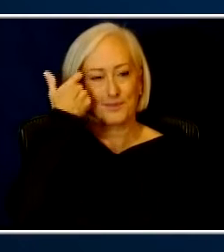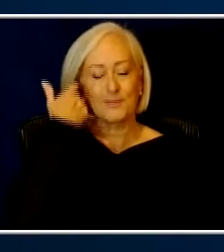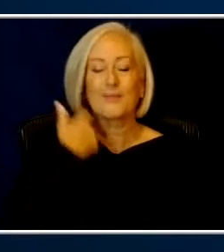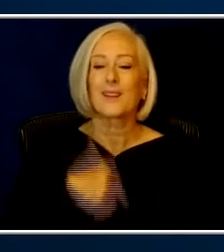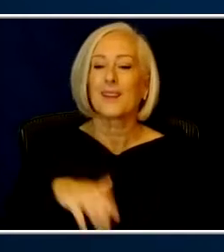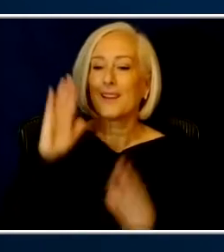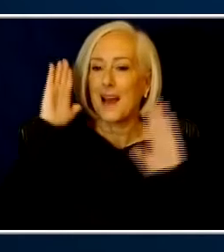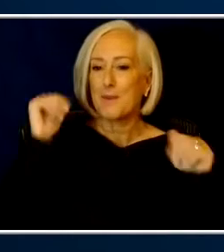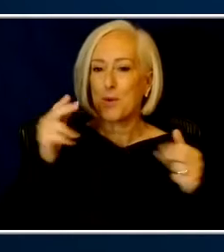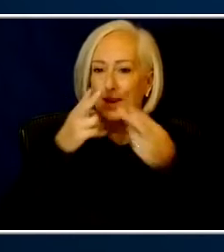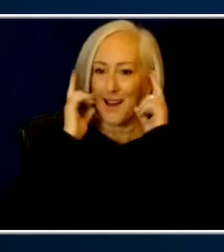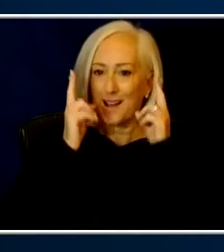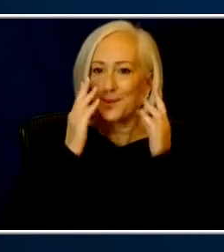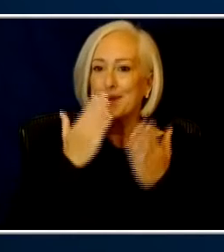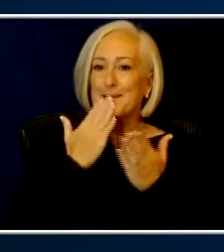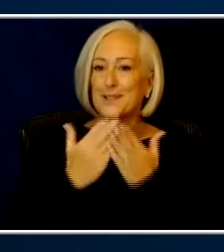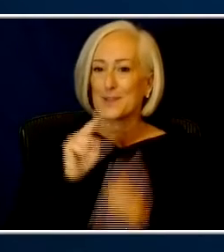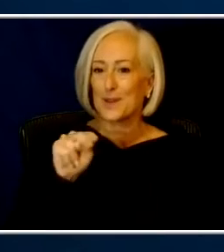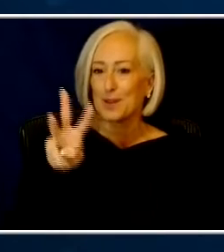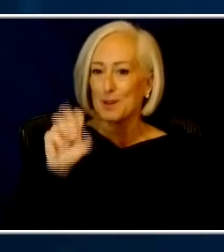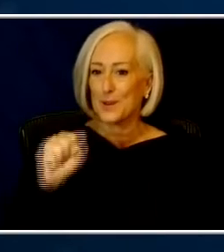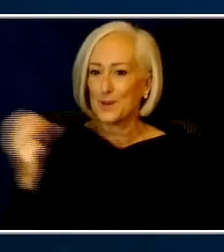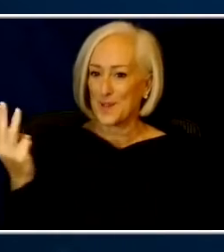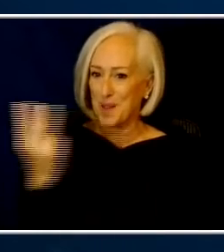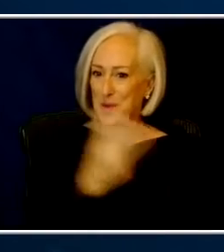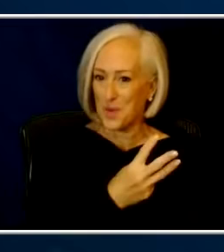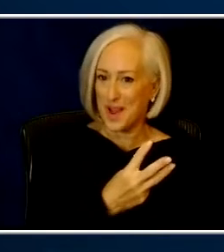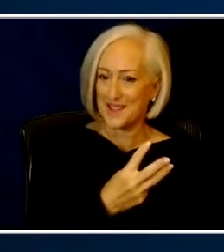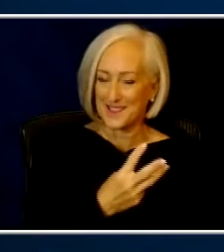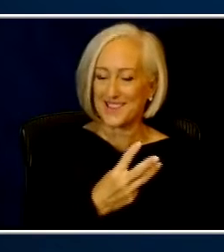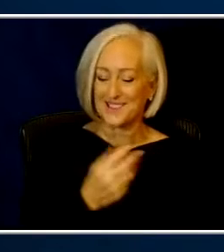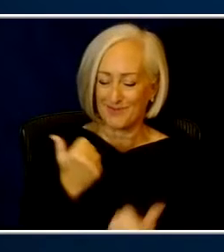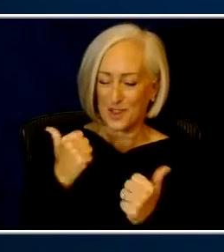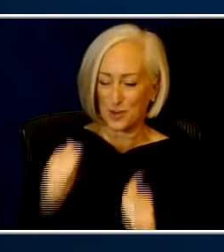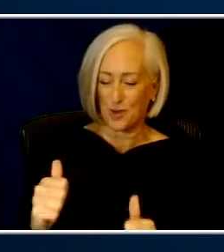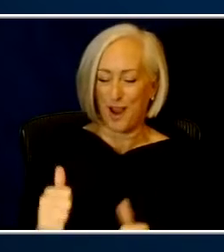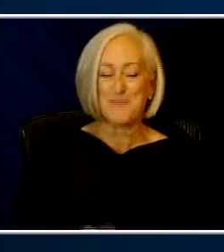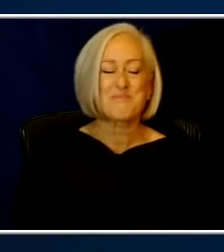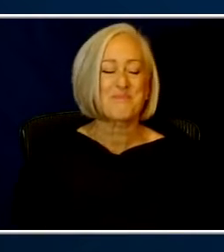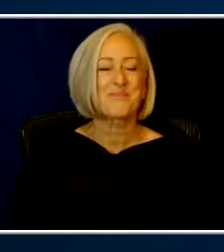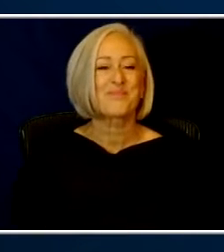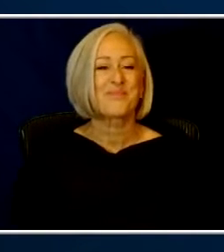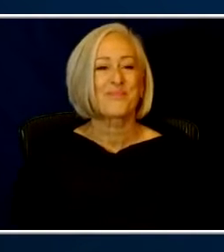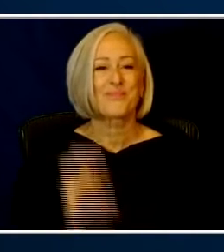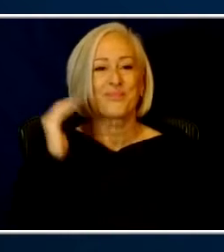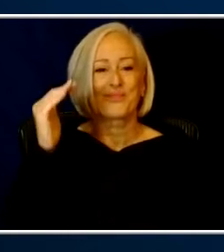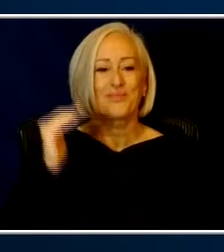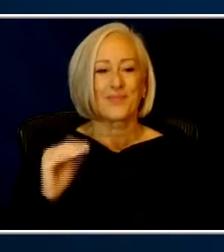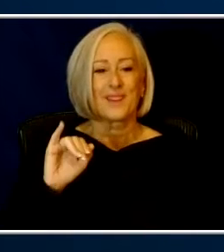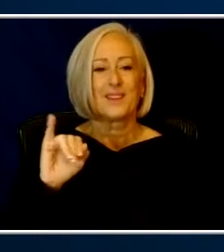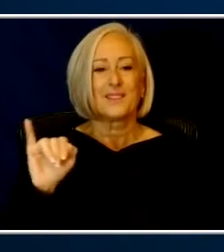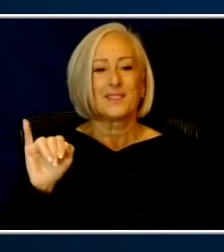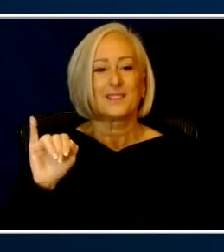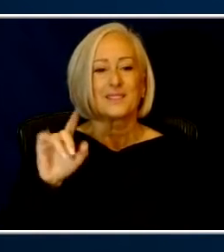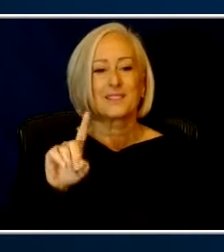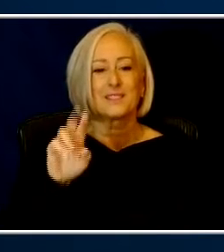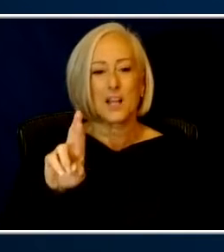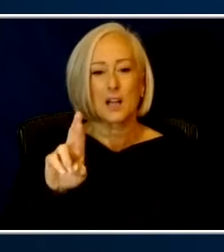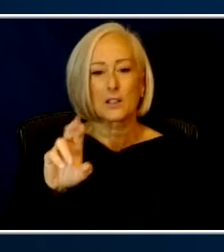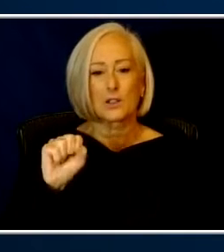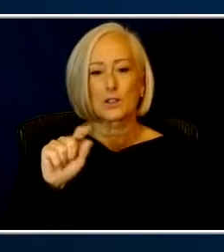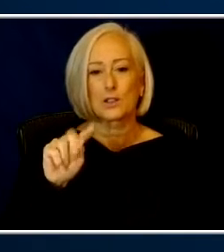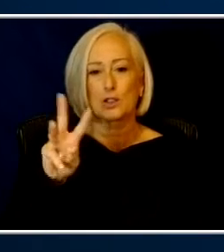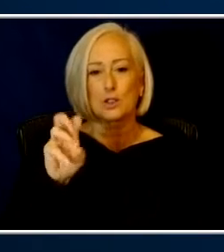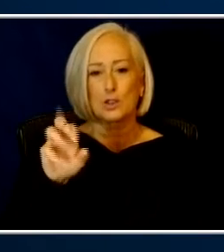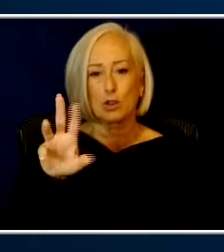news out west and we keep it calm. Let's try. All right. Let's turn to Dr. James Stewart. Dr. Stewart is the CMO at